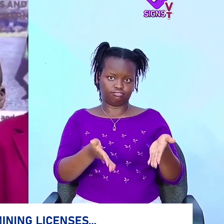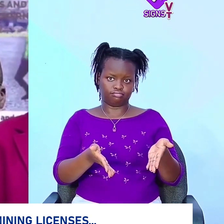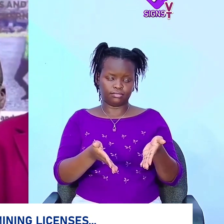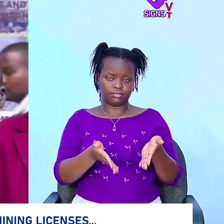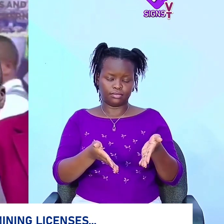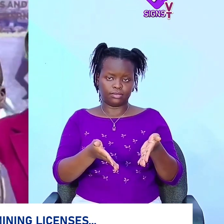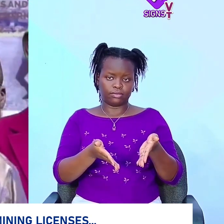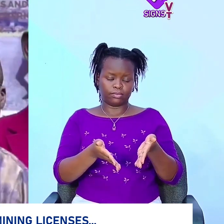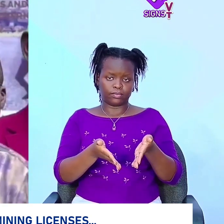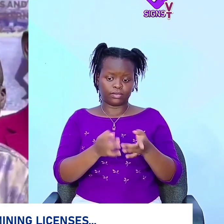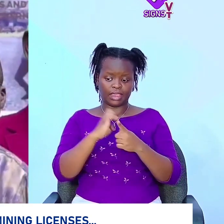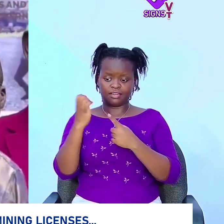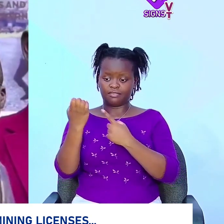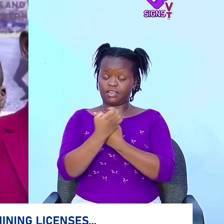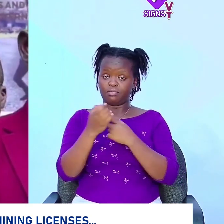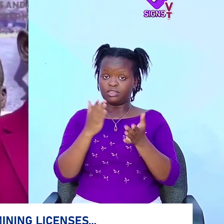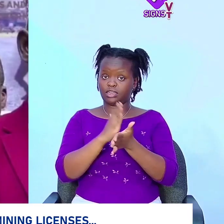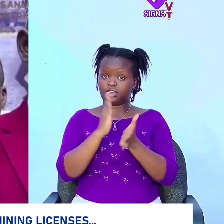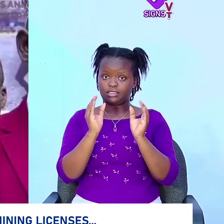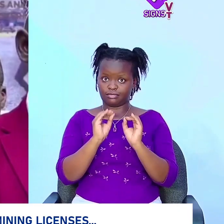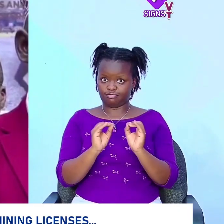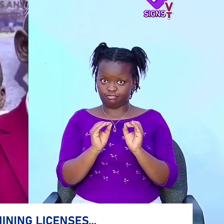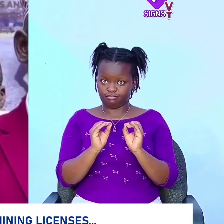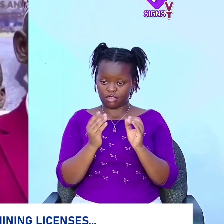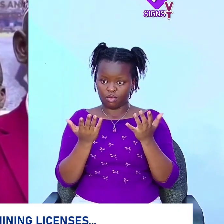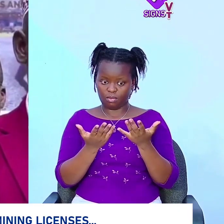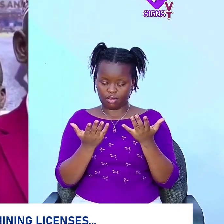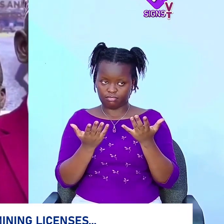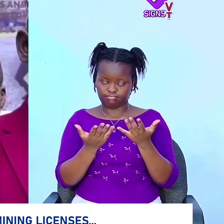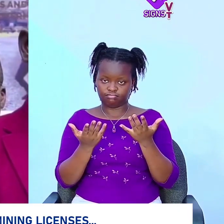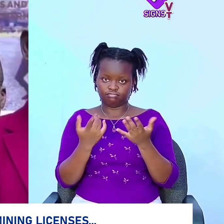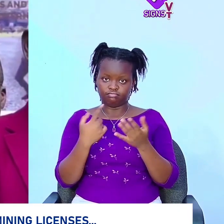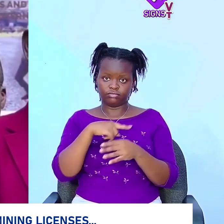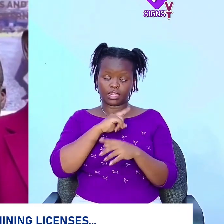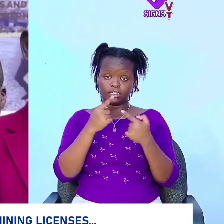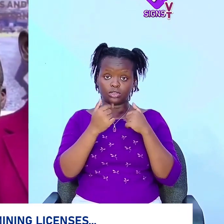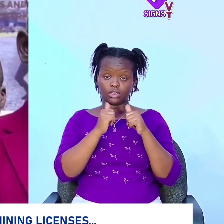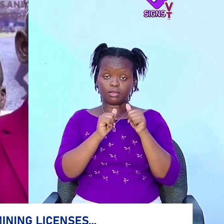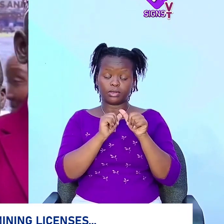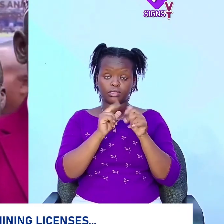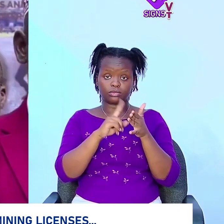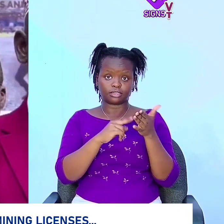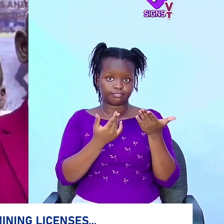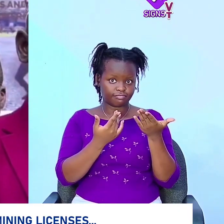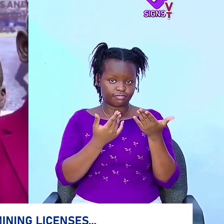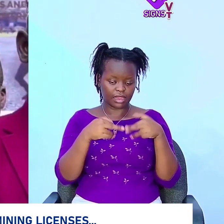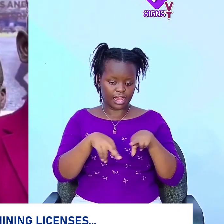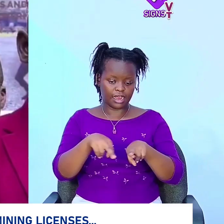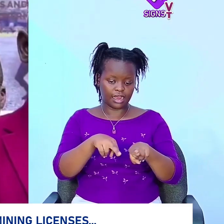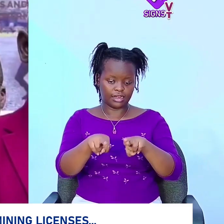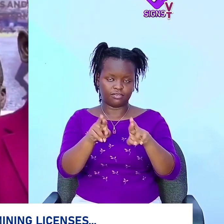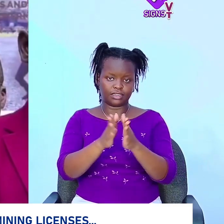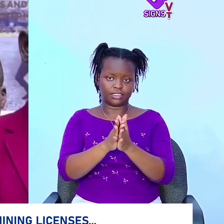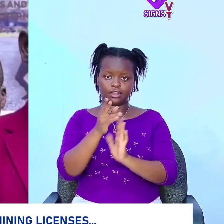involve environmental rights, where we are talking about our rivers and